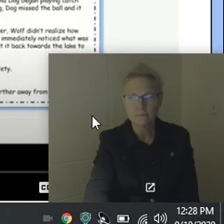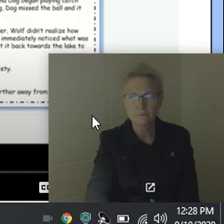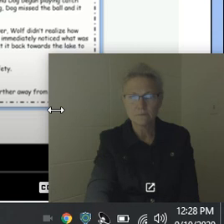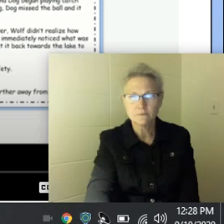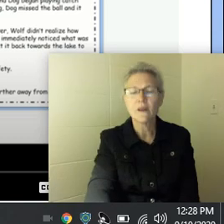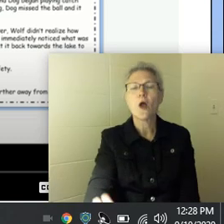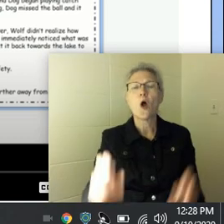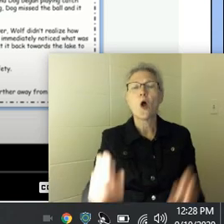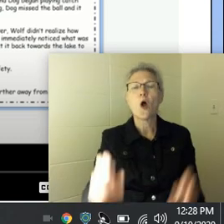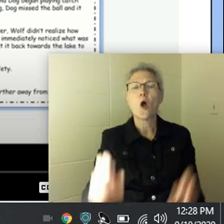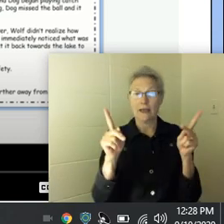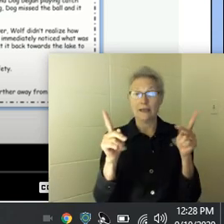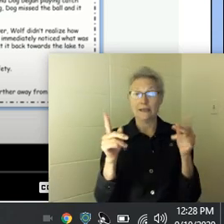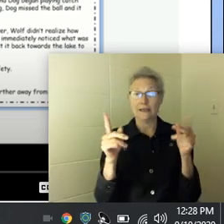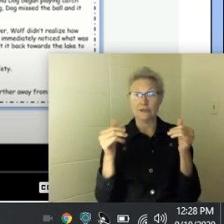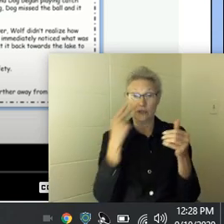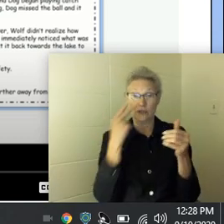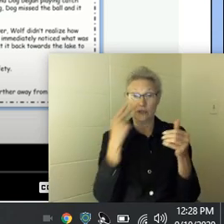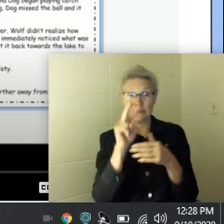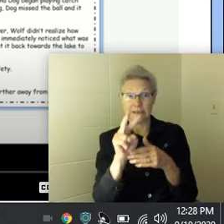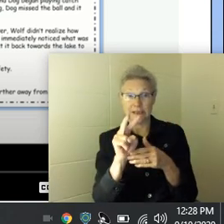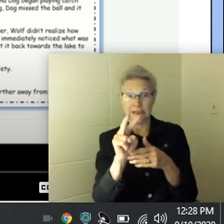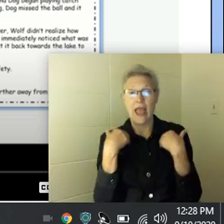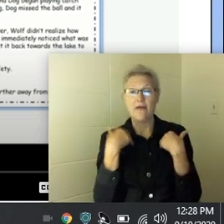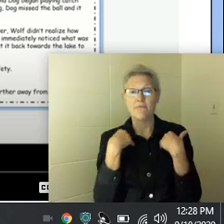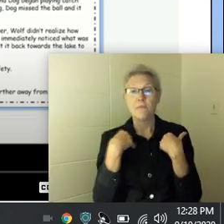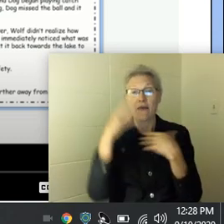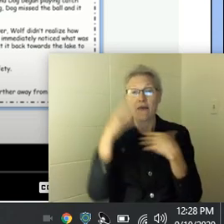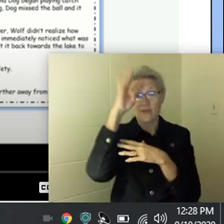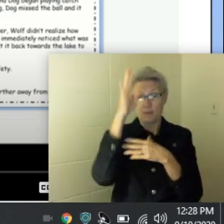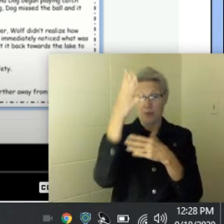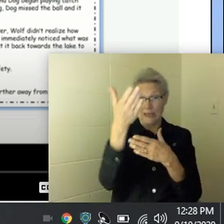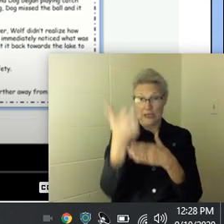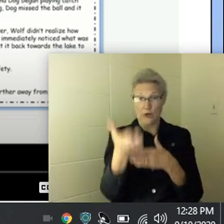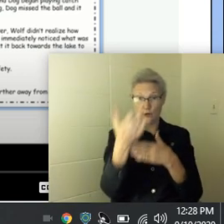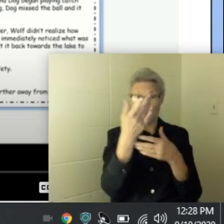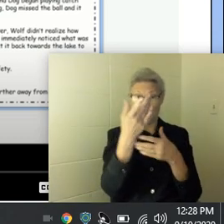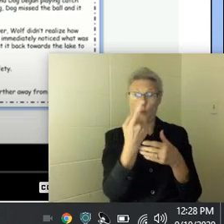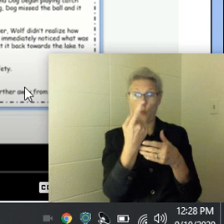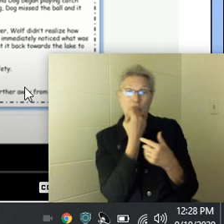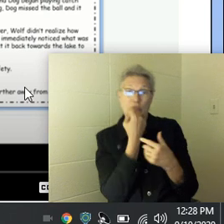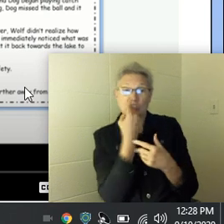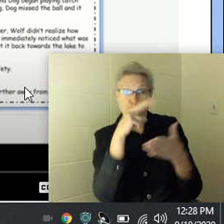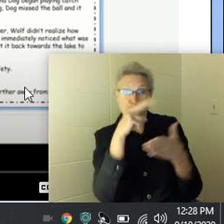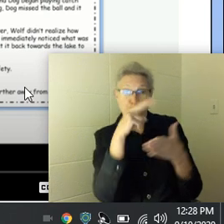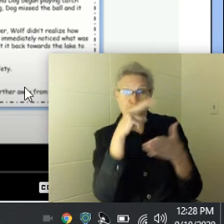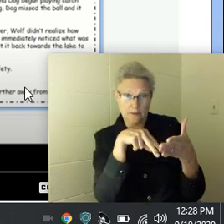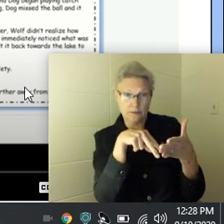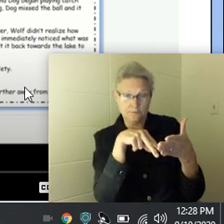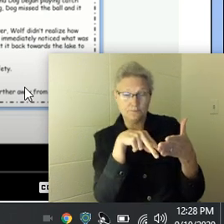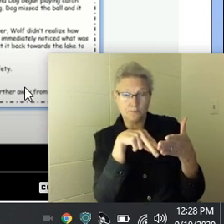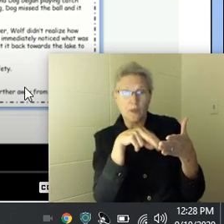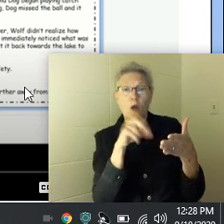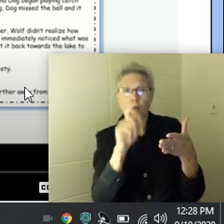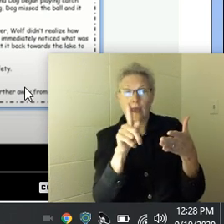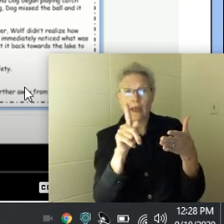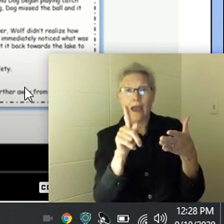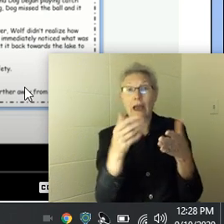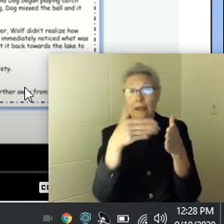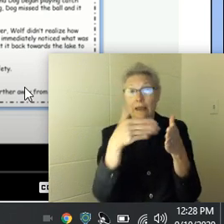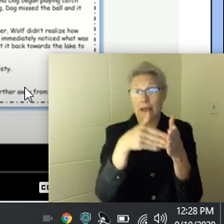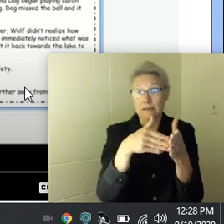All right, so as you can see, I have my fable right here, the one that you should have listened to.